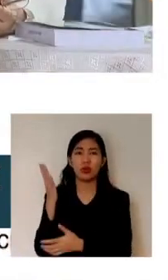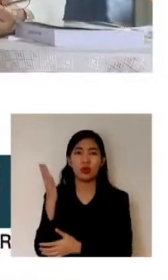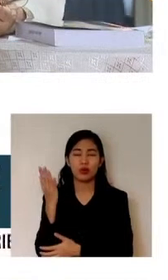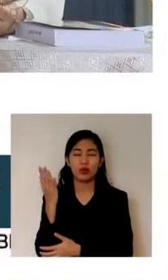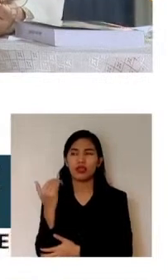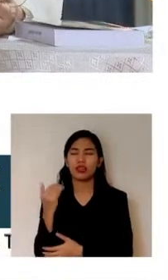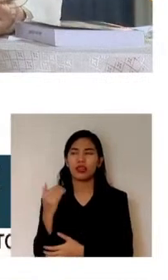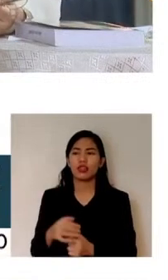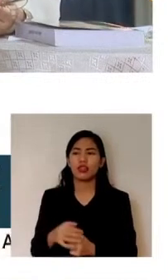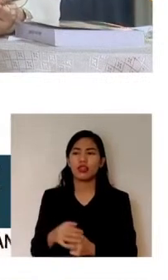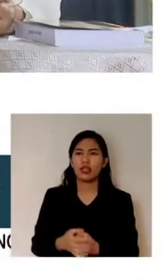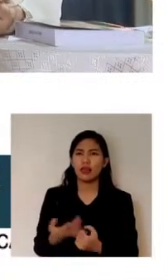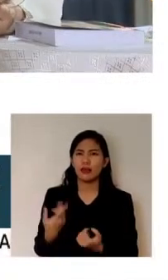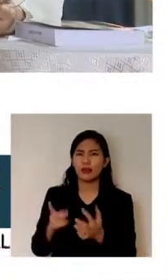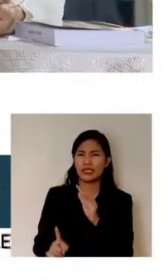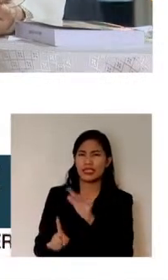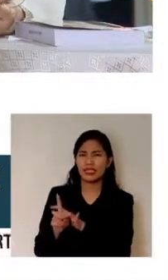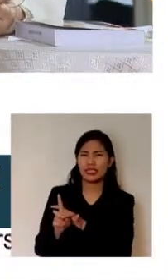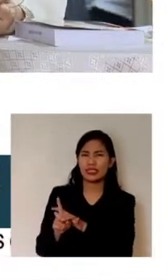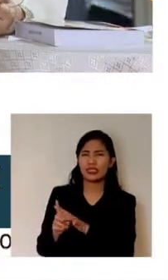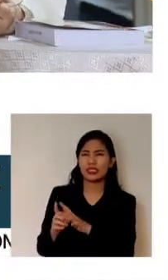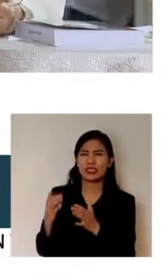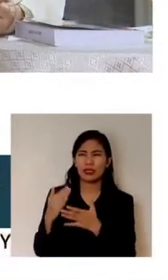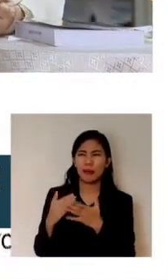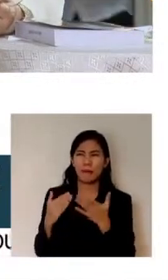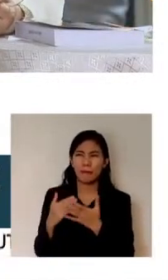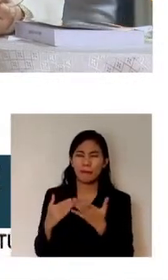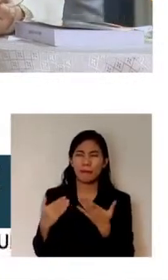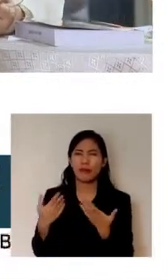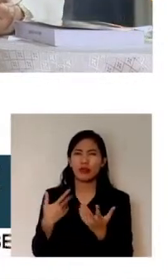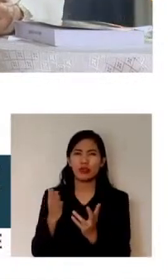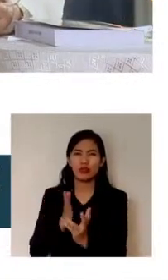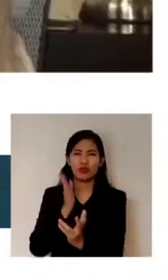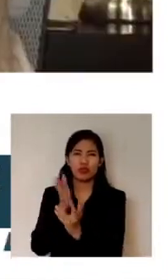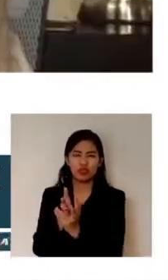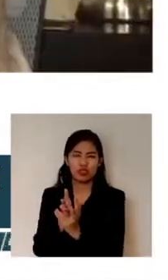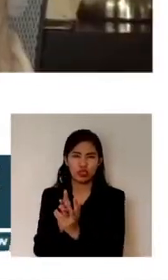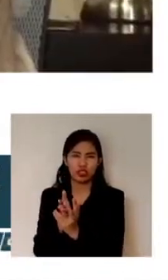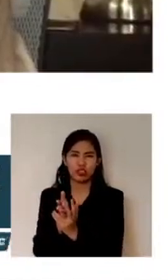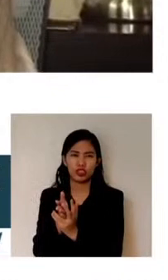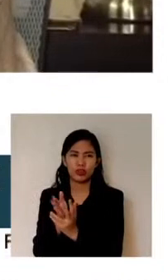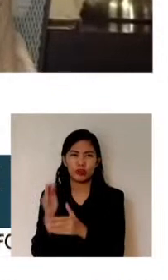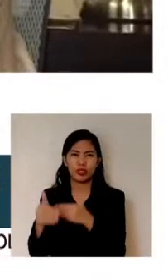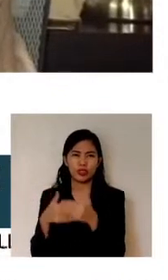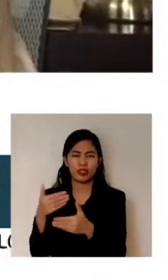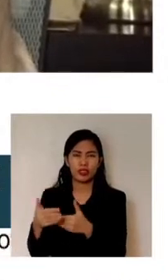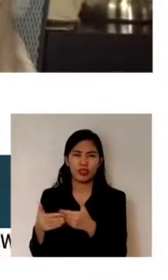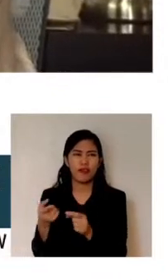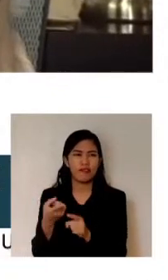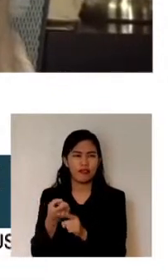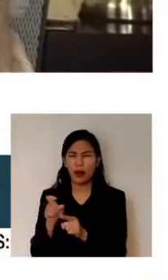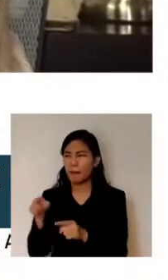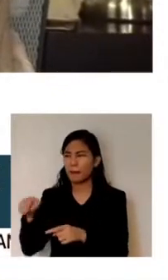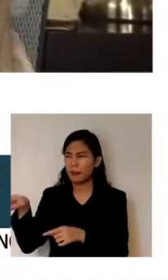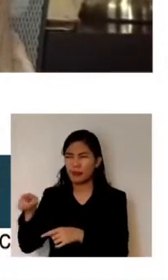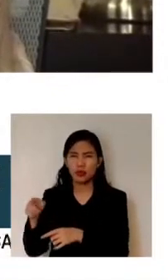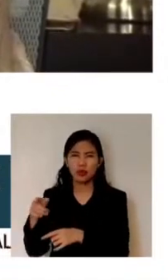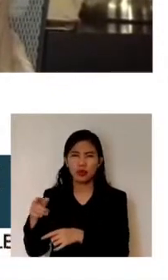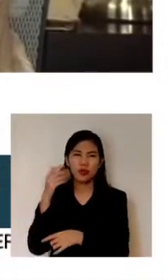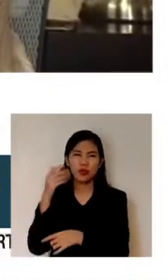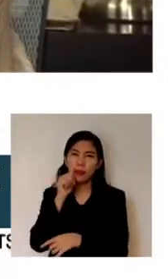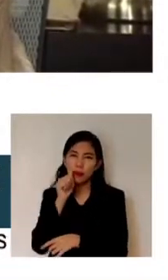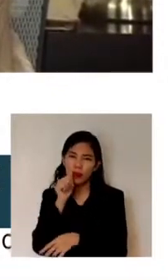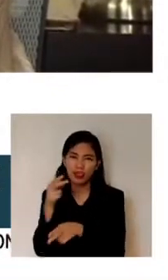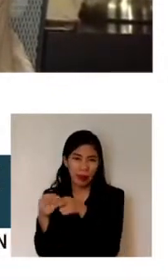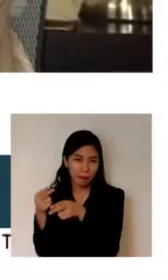there appears to be some interference coming from, she has not identified the person. But